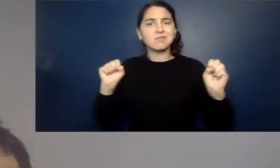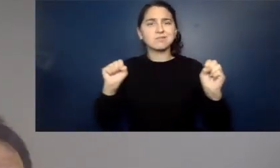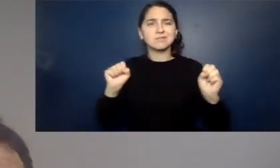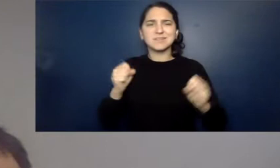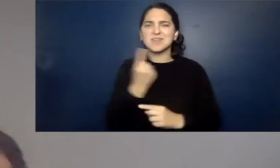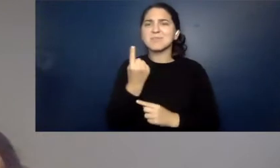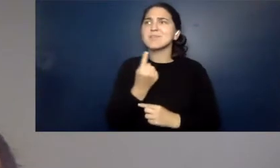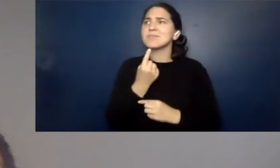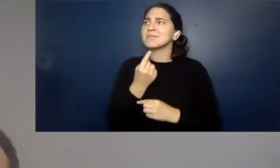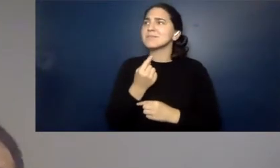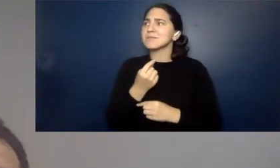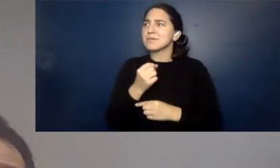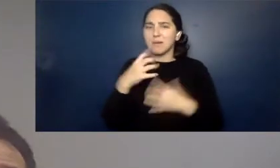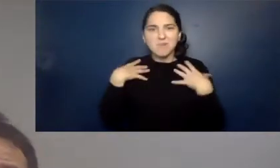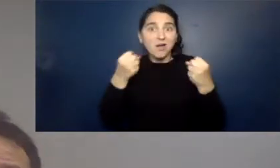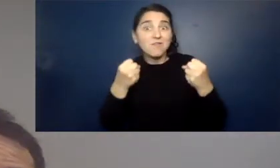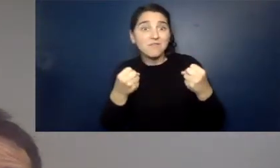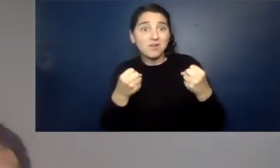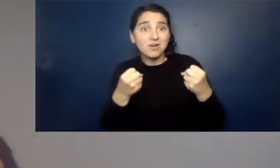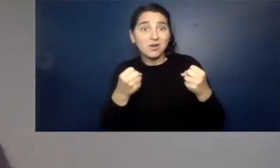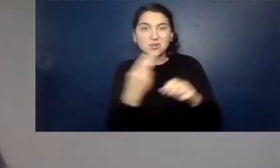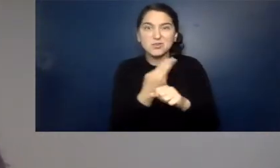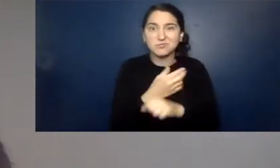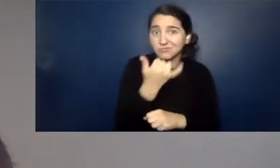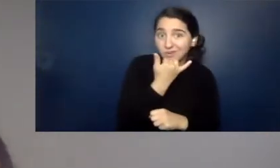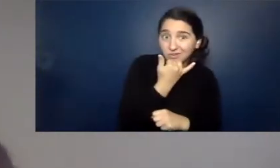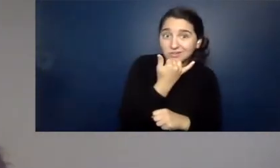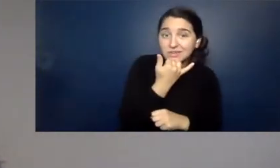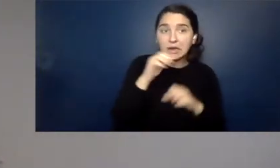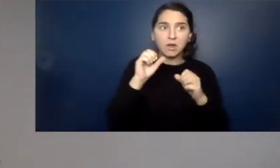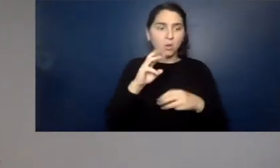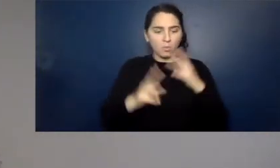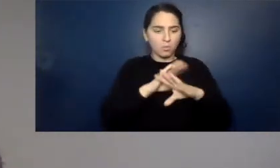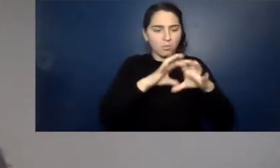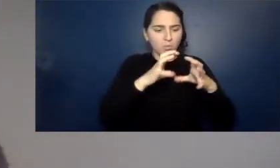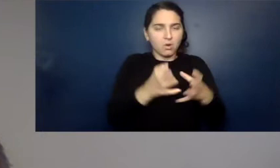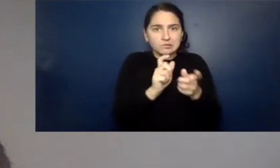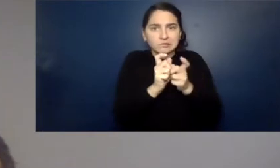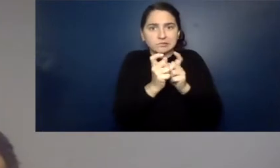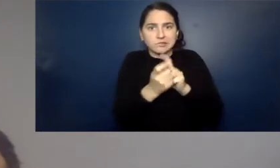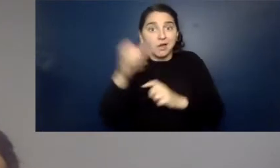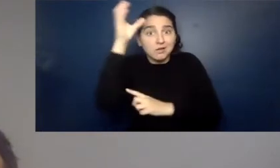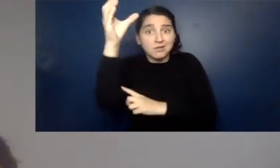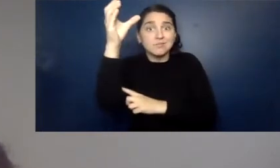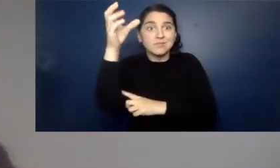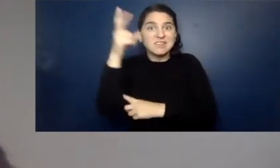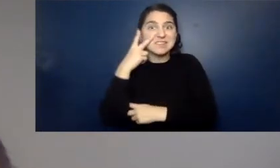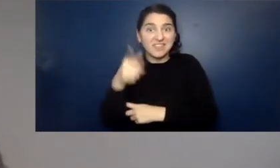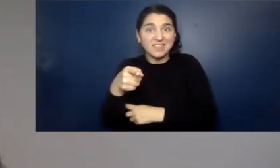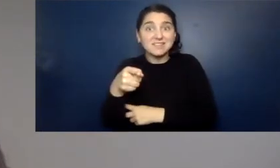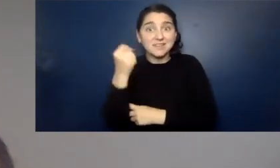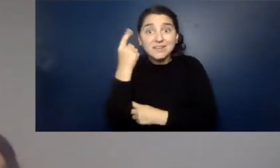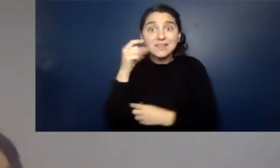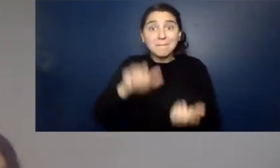so misused, and such a world-changing concept. This has been at the root